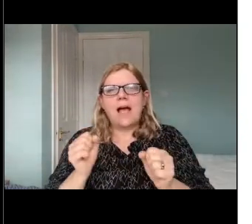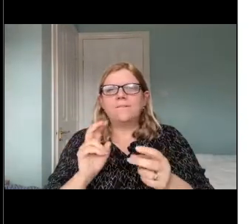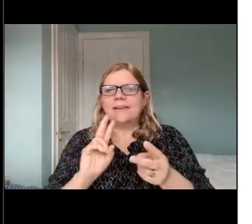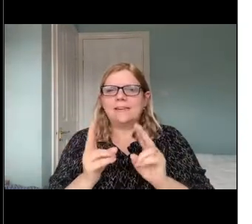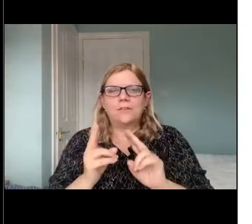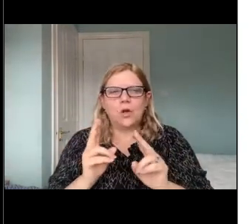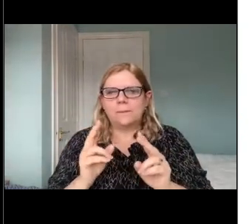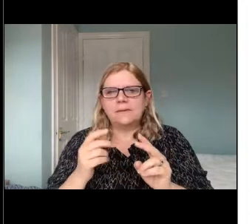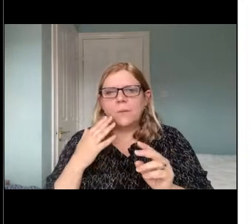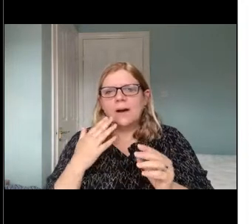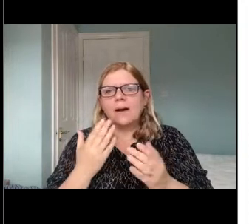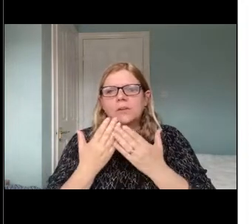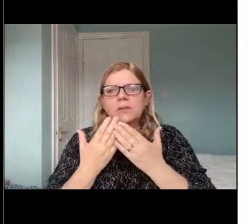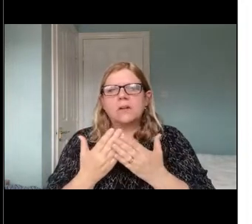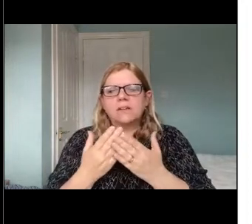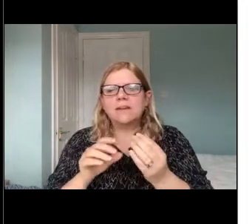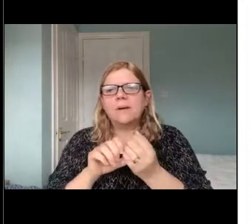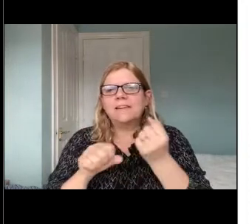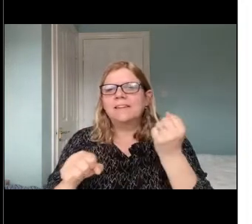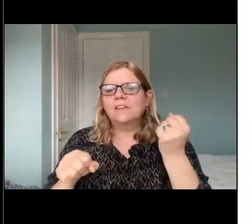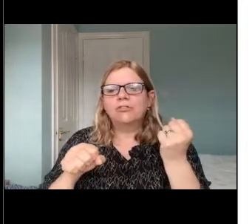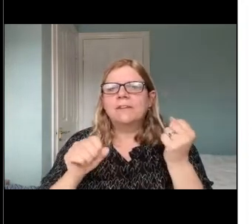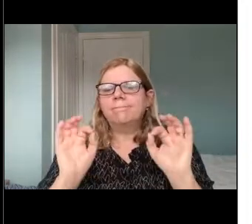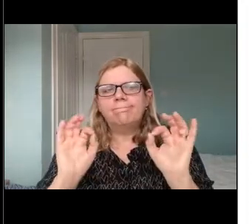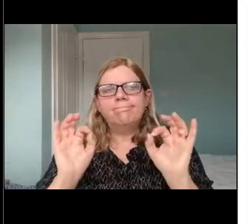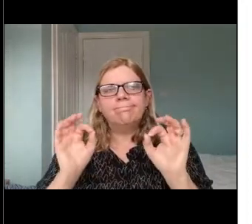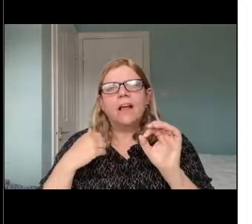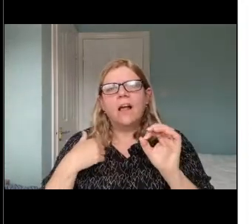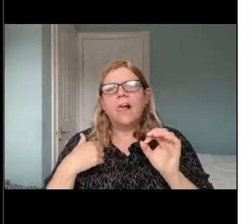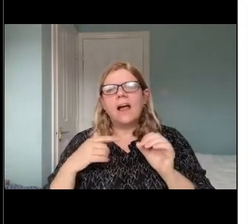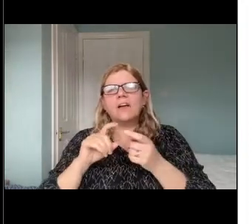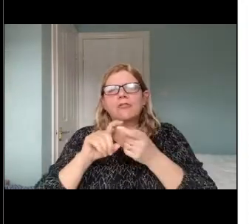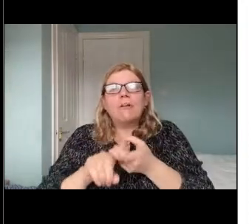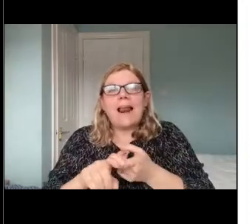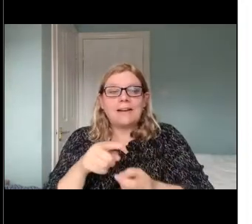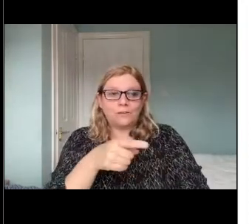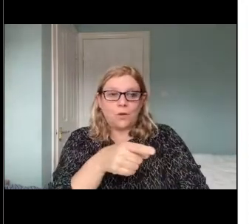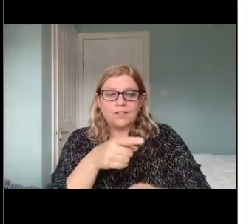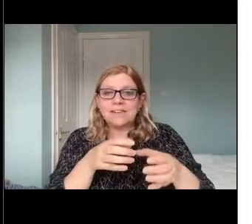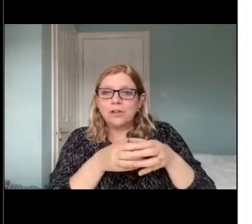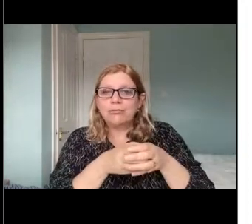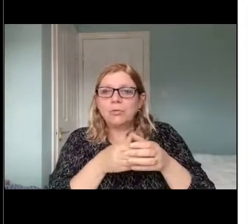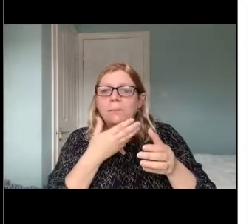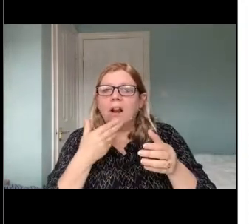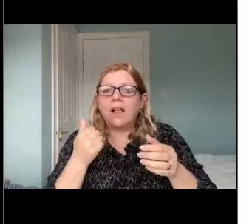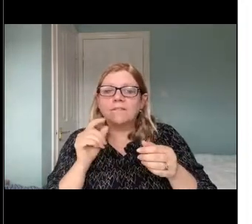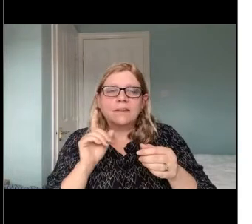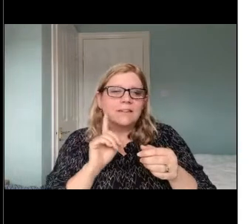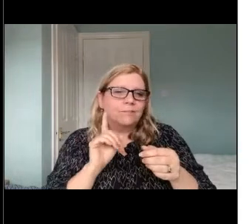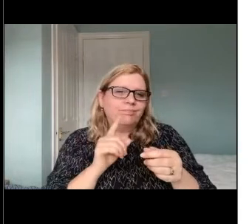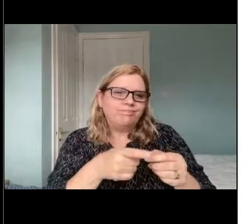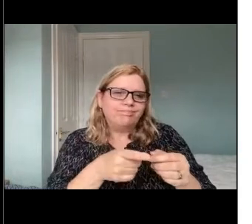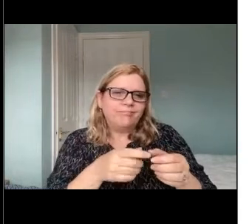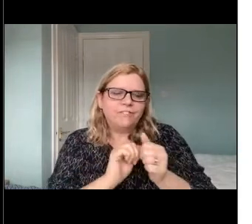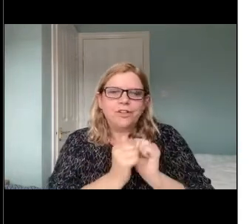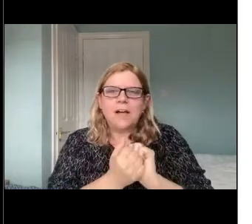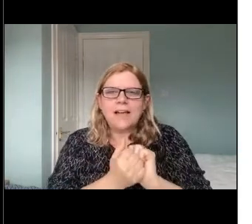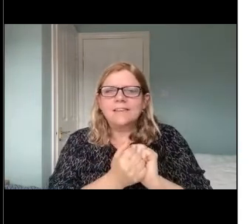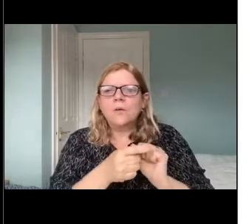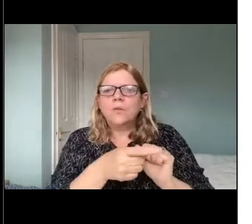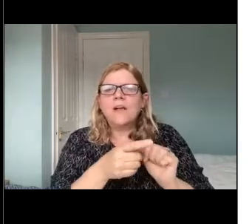trepidation because when I look back, there were no interpreters available throughout my studies. My degree was inaccessible. I relied on the group that you